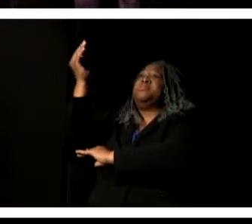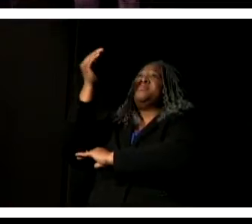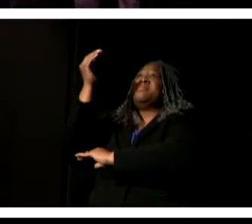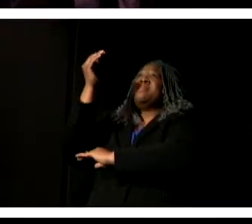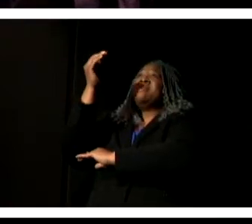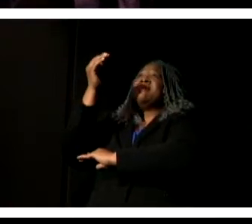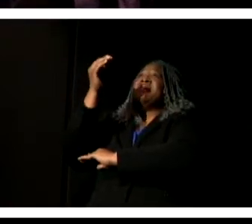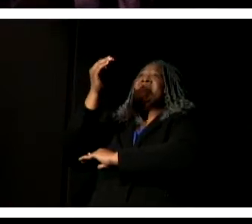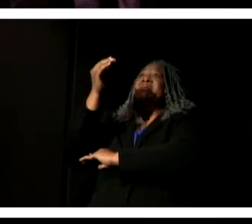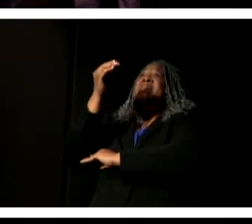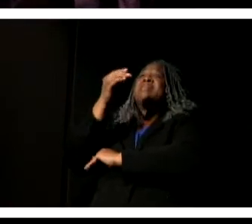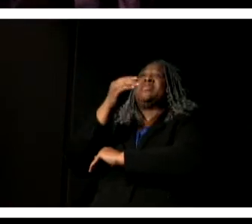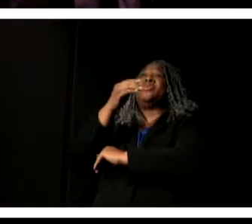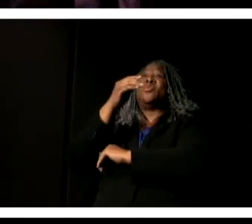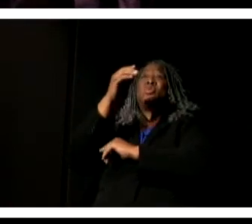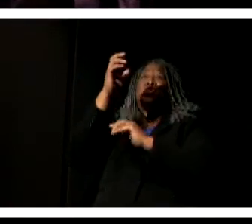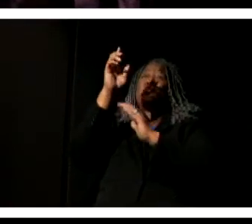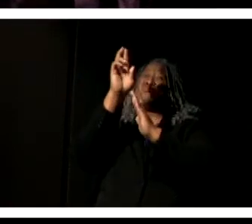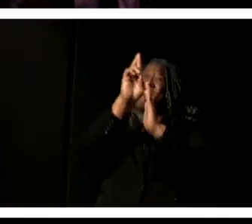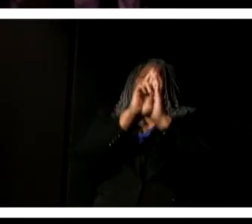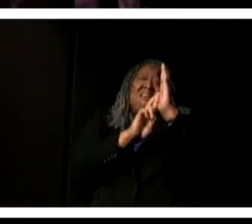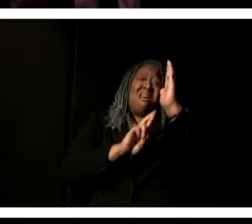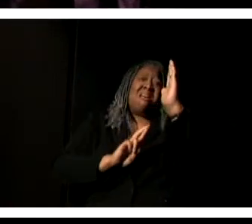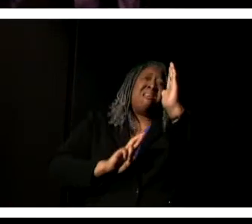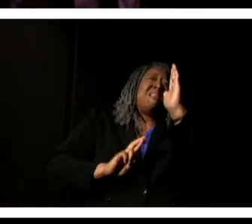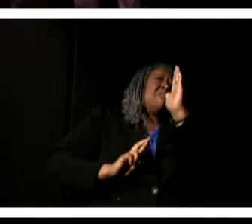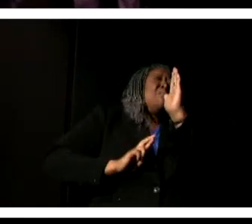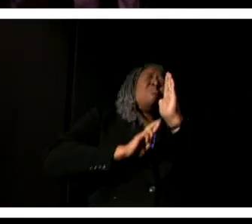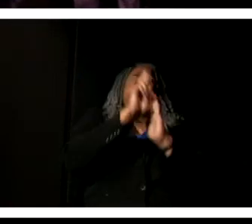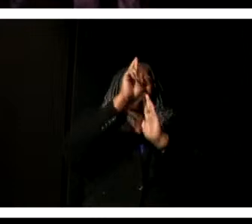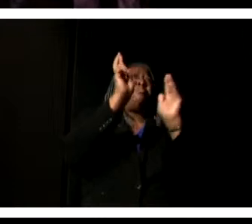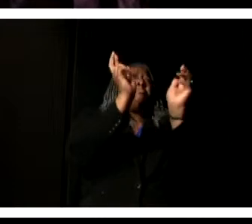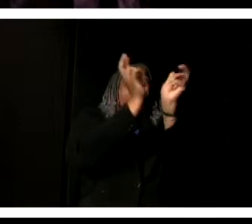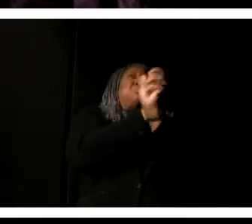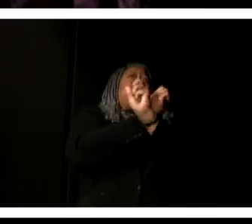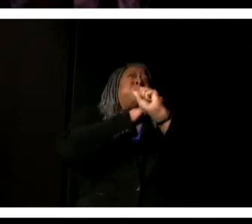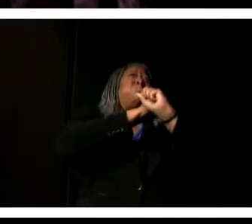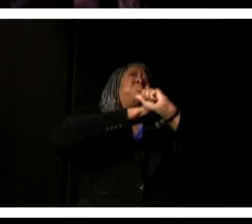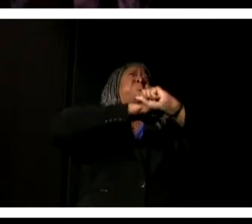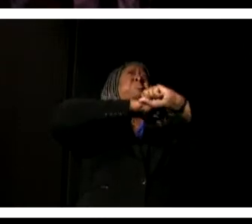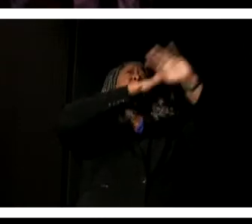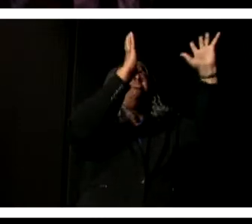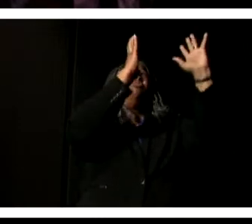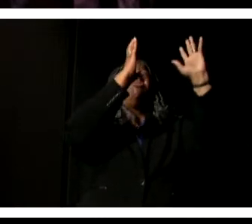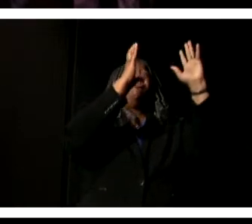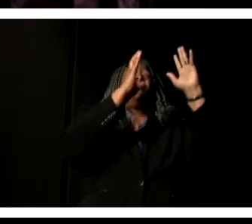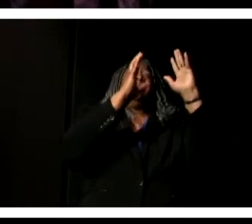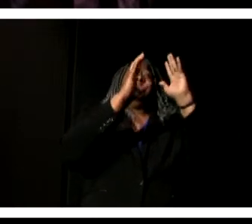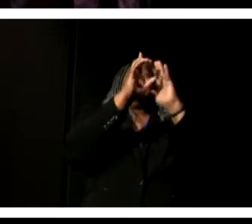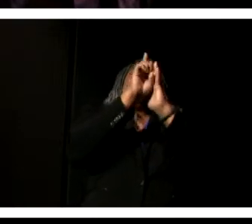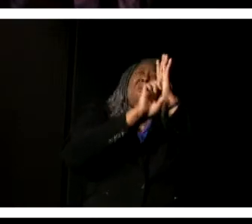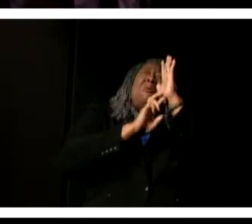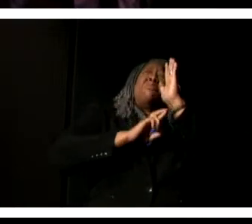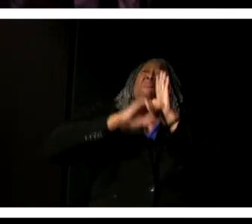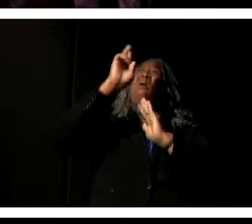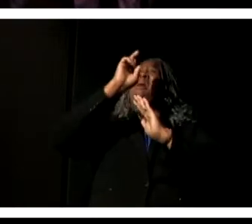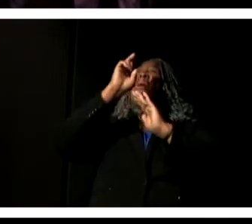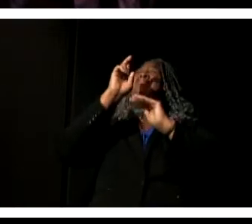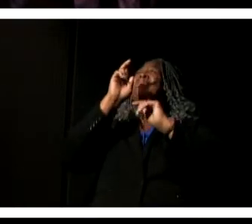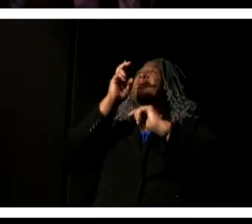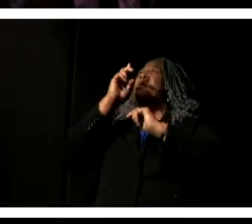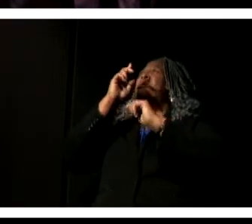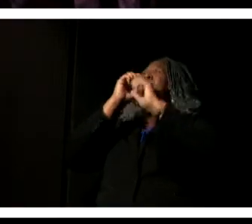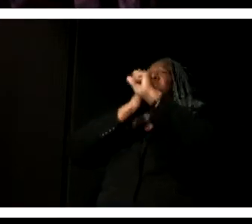streaming, and the rocket red glare, the